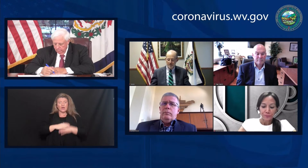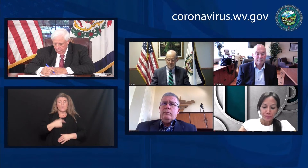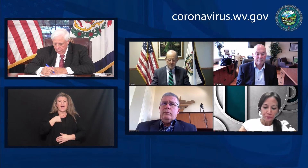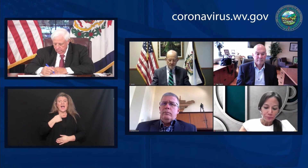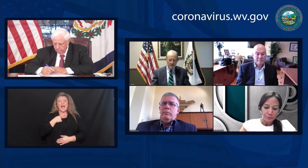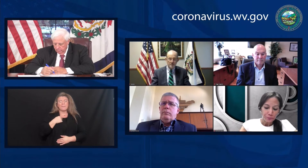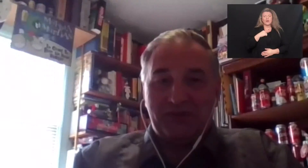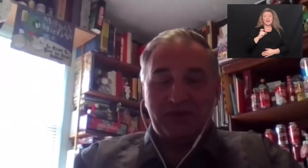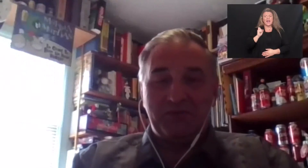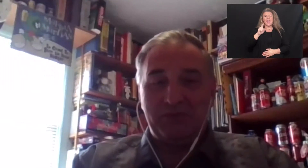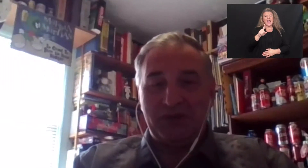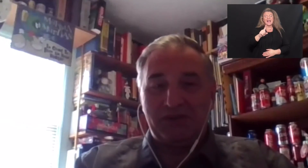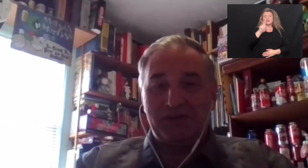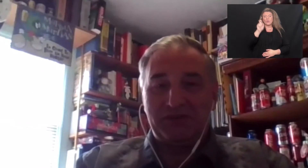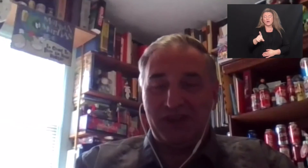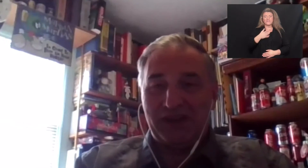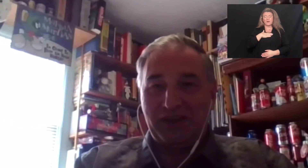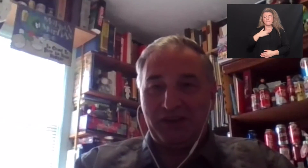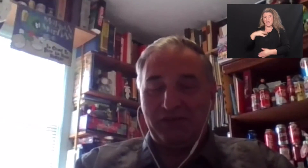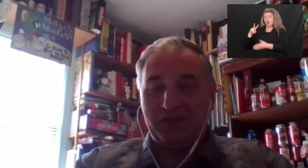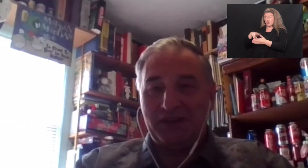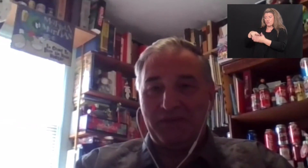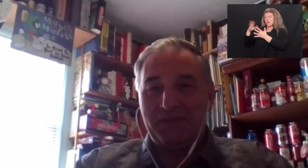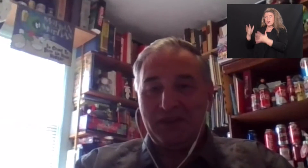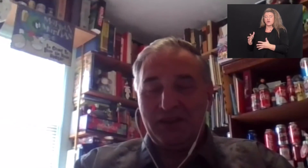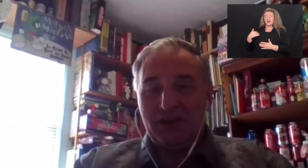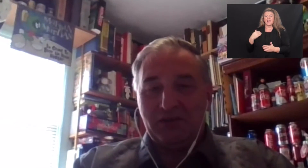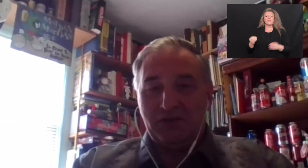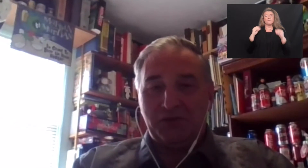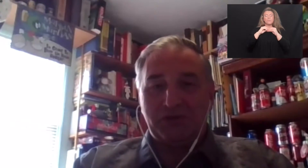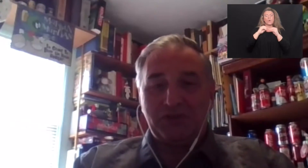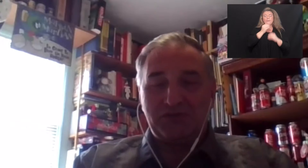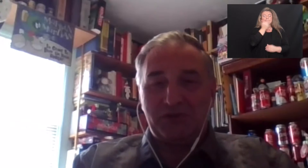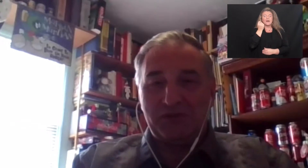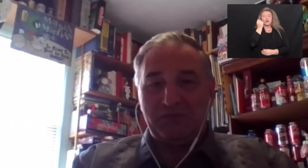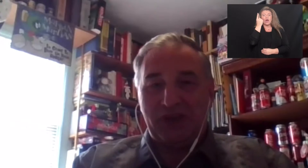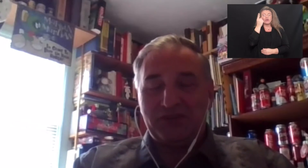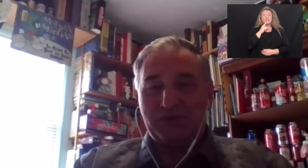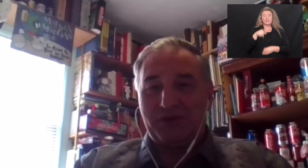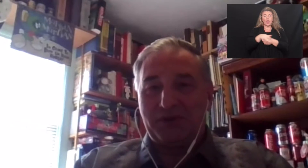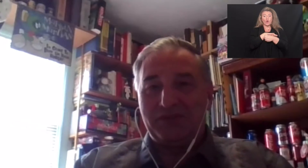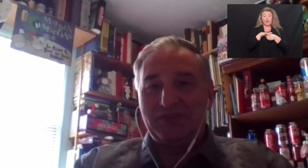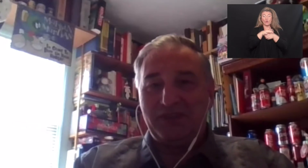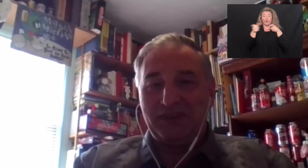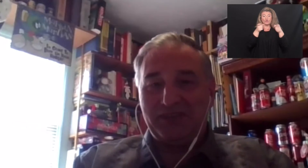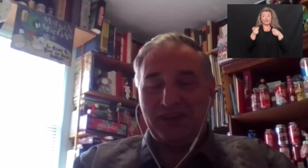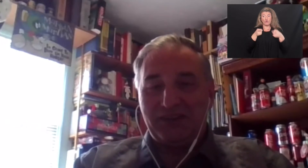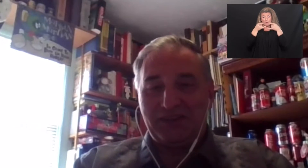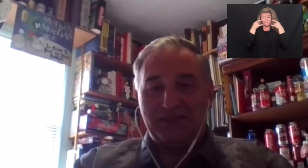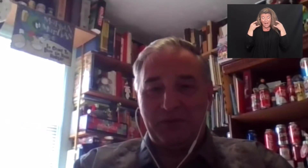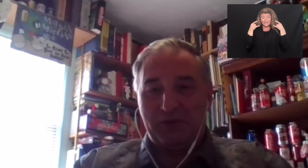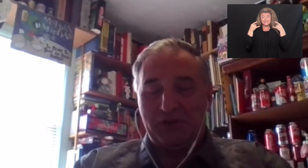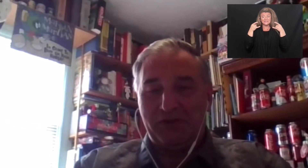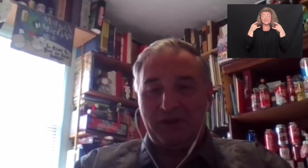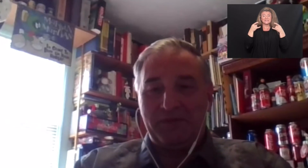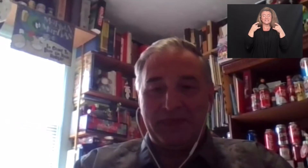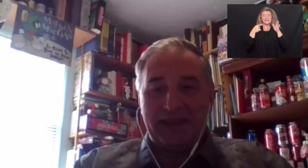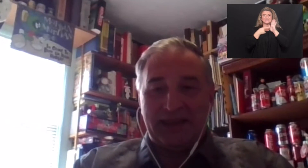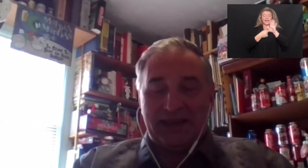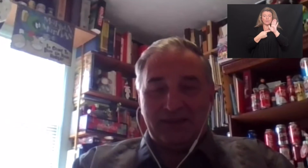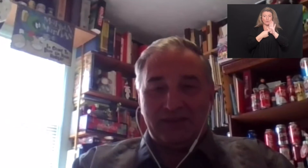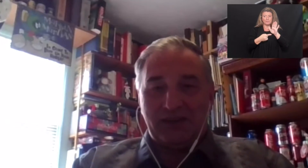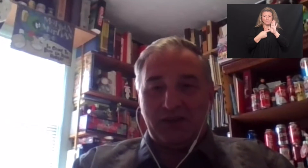I'm going to pass along a question from a reader who wants a better understanding of the local control of mask orders. They cite an example